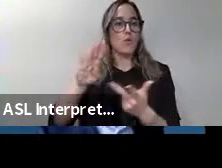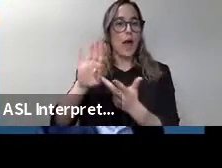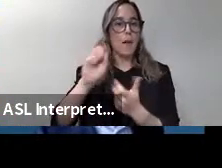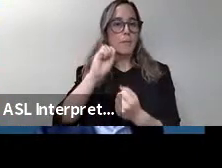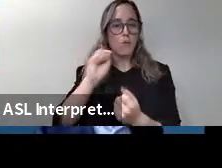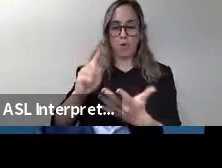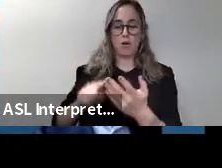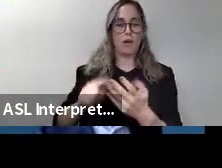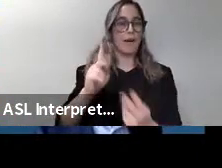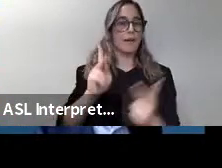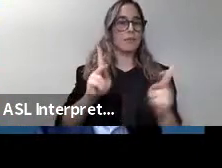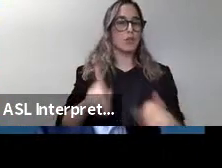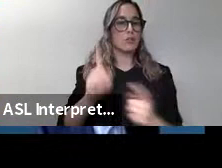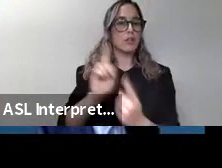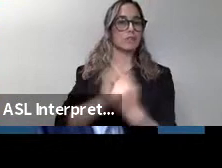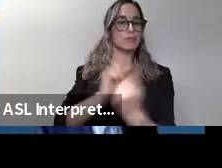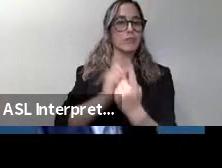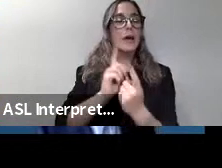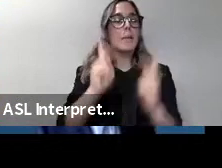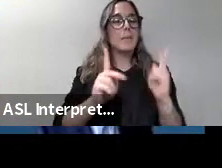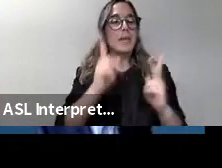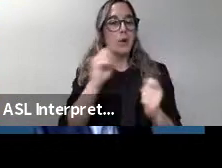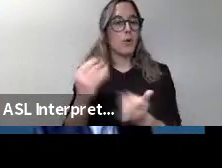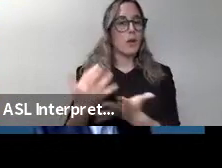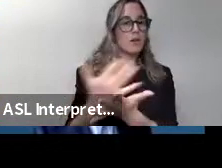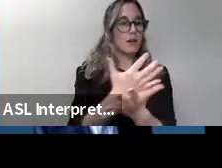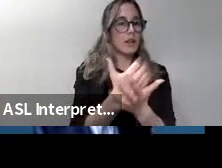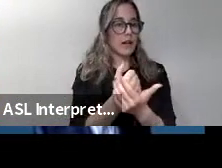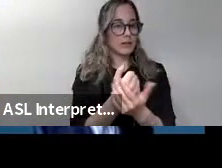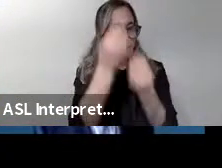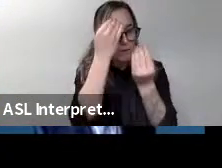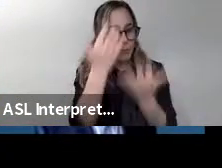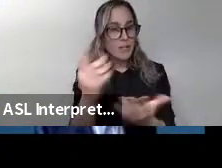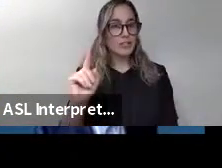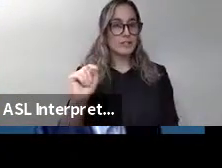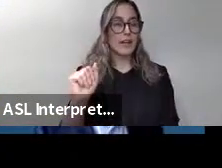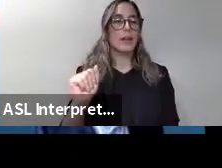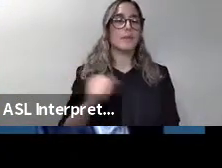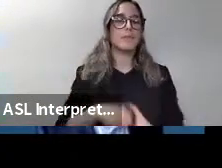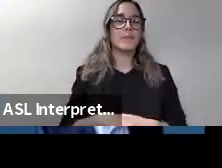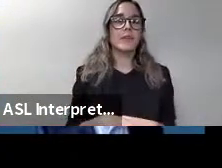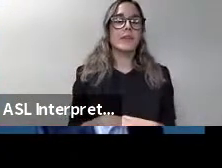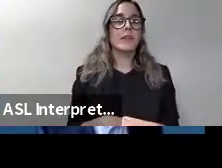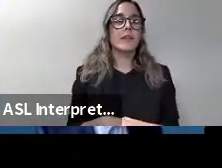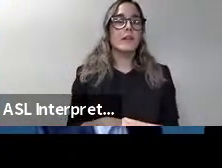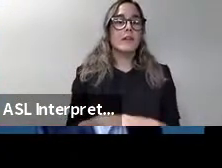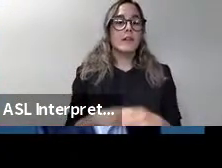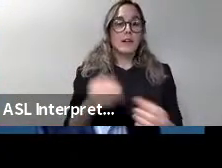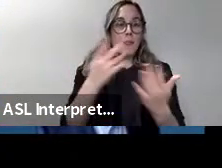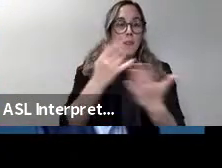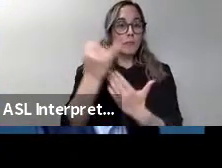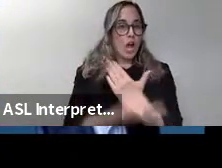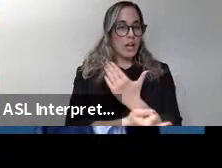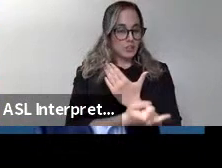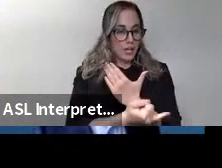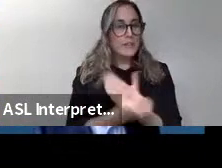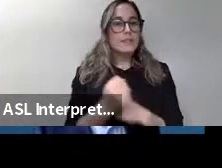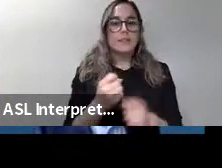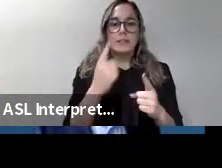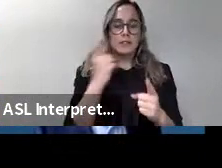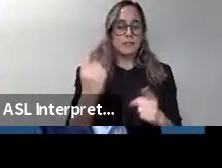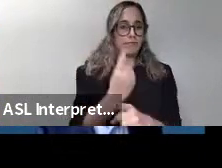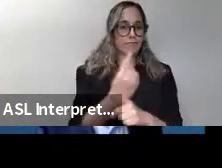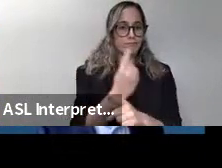combination of mail and telephone modes were identified as the best fit for this research. The project facilitated the proper design of the mail and